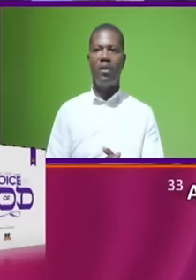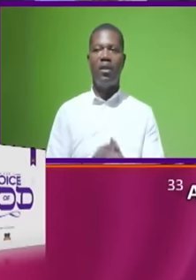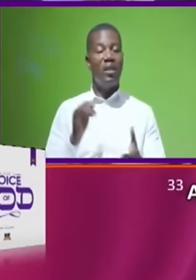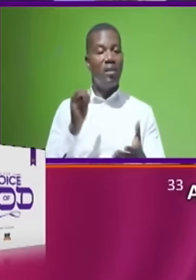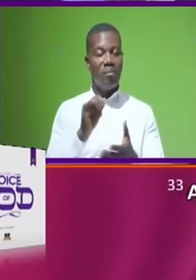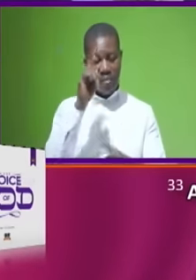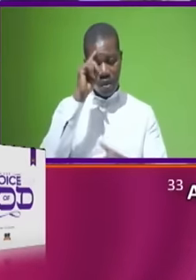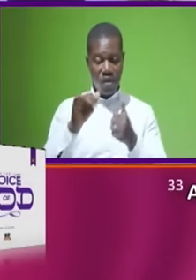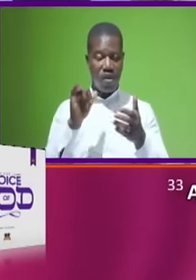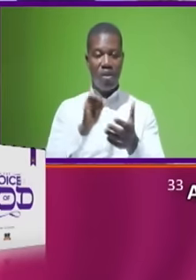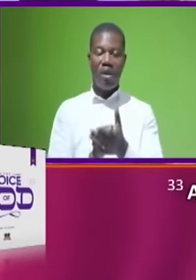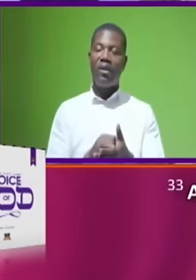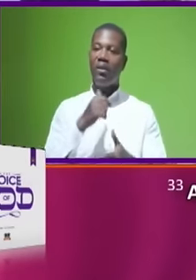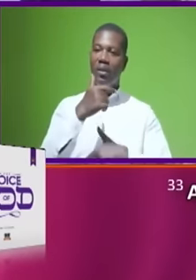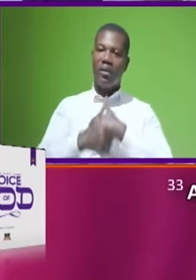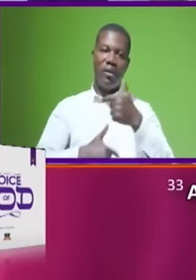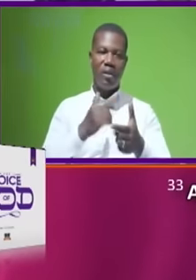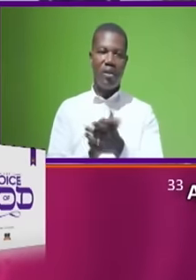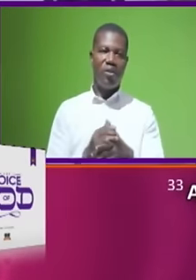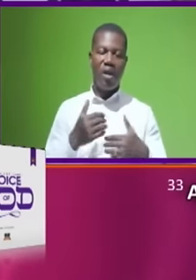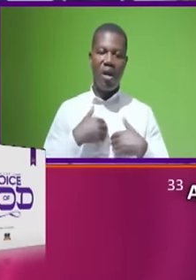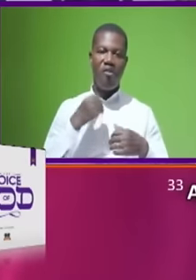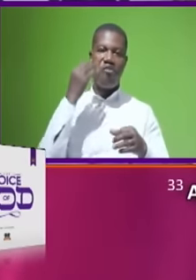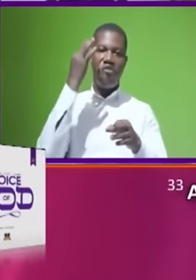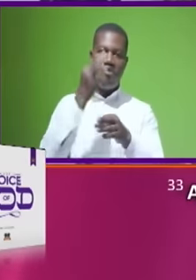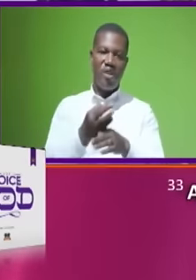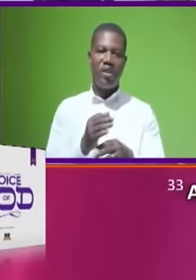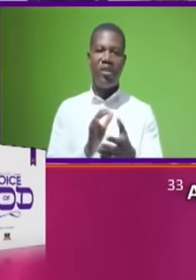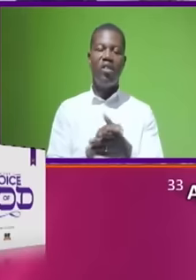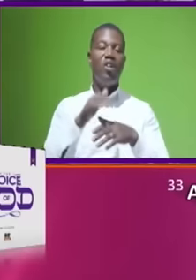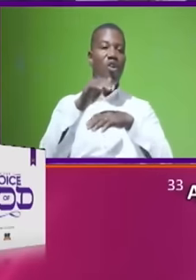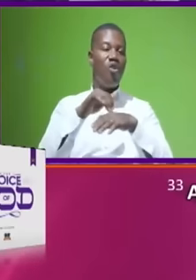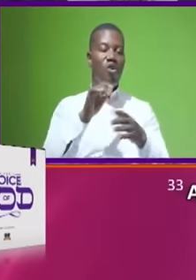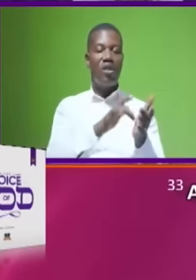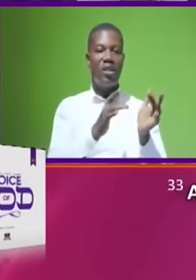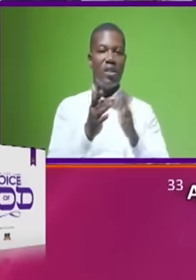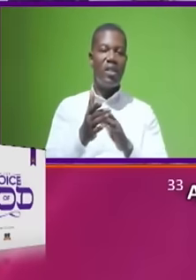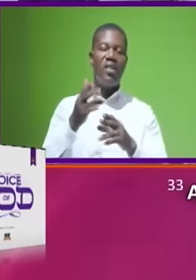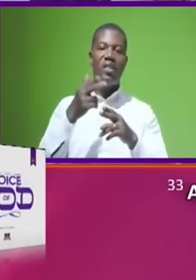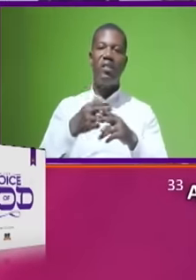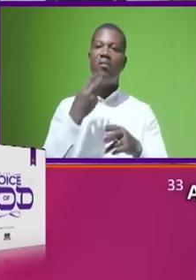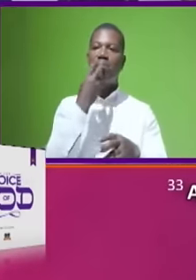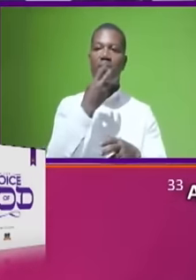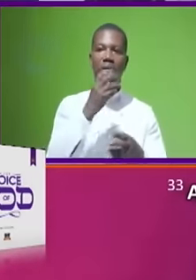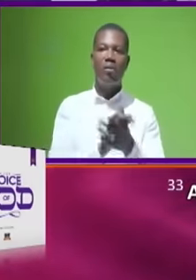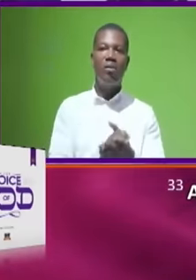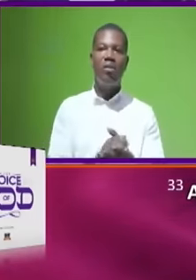nto oba mpae. Utu jide so anamo. Ugo Yesu din. Adom. Okasa.